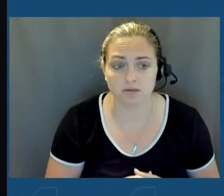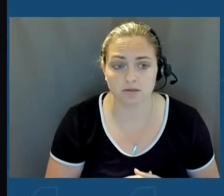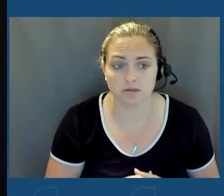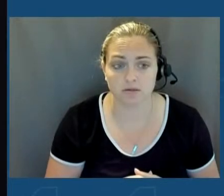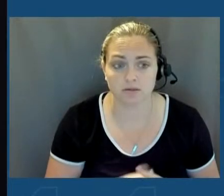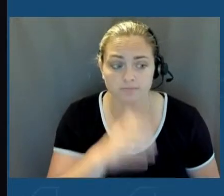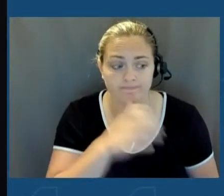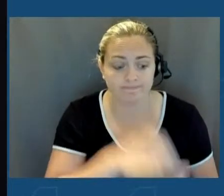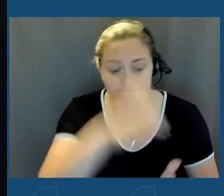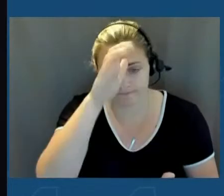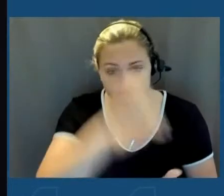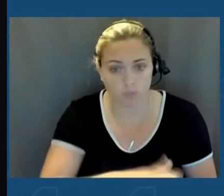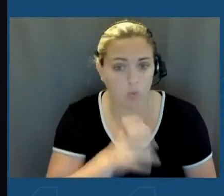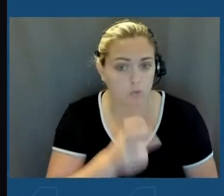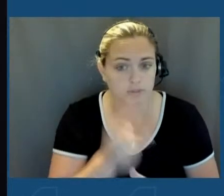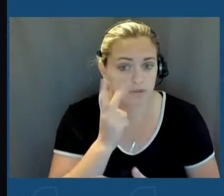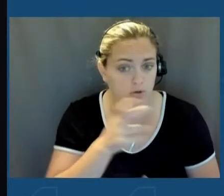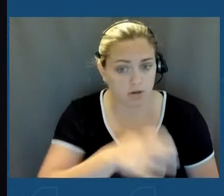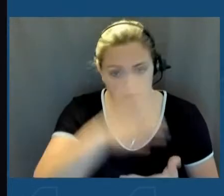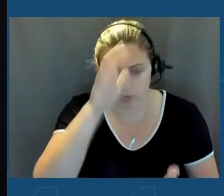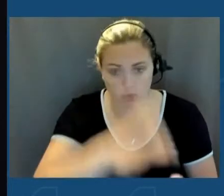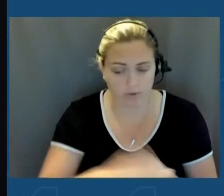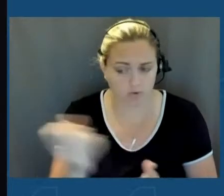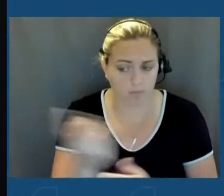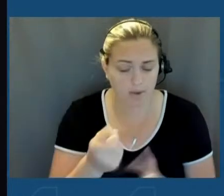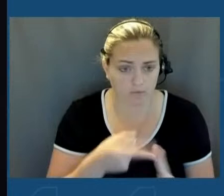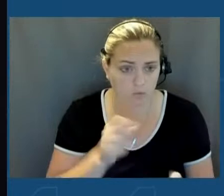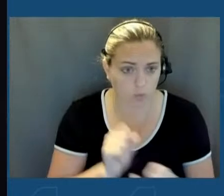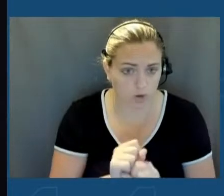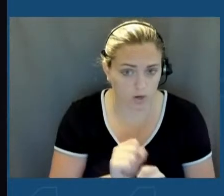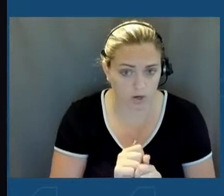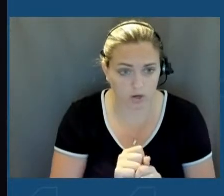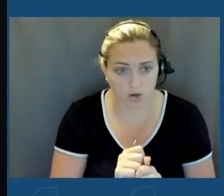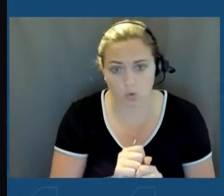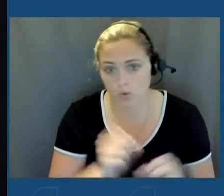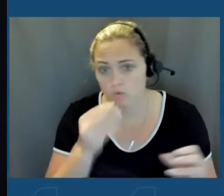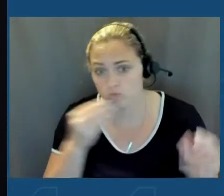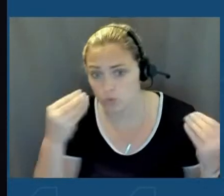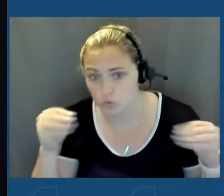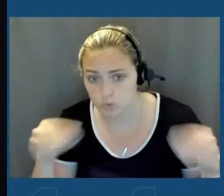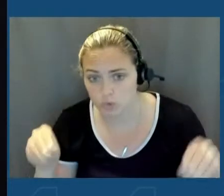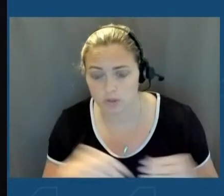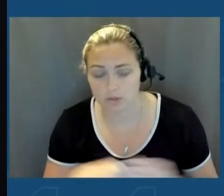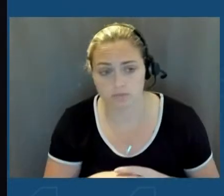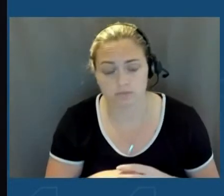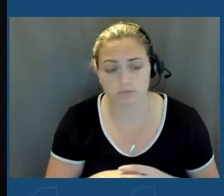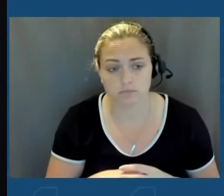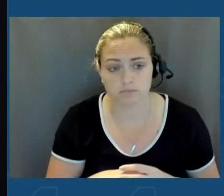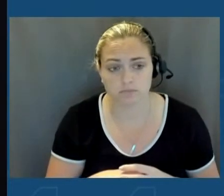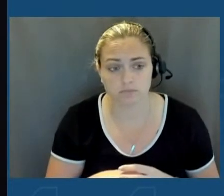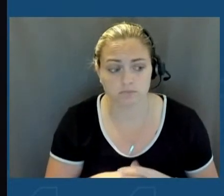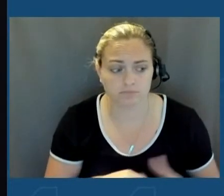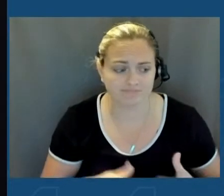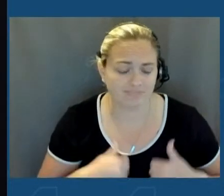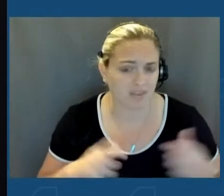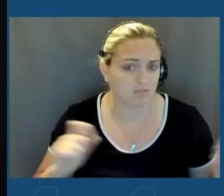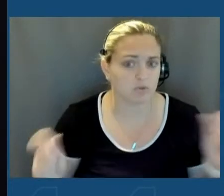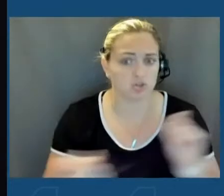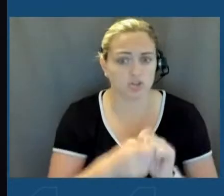spouses won't see their husband and wife coming back from the grocery store. The lives have been altered